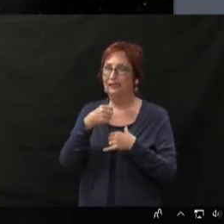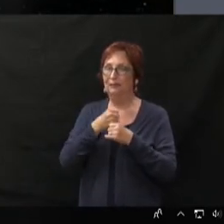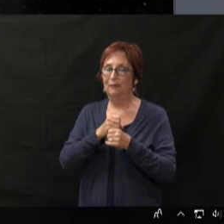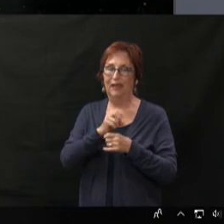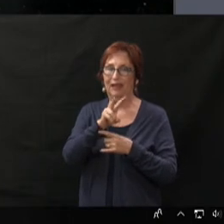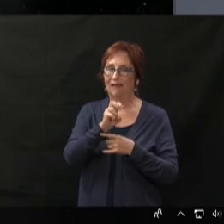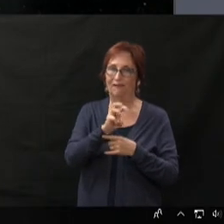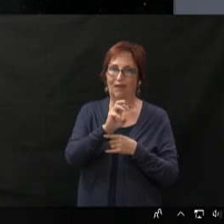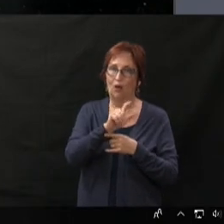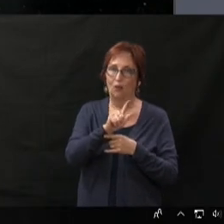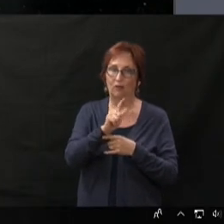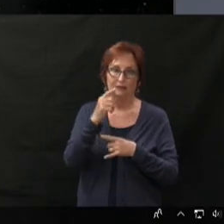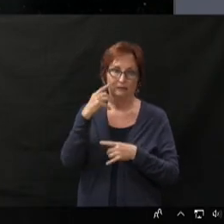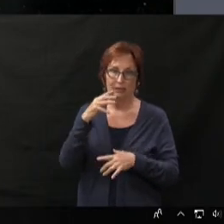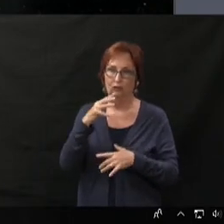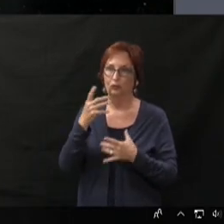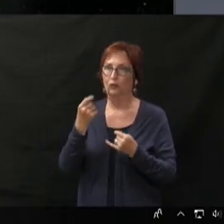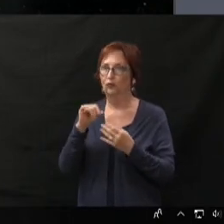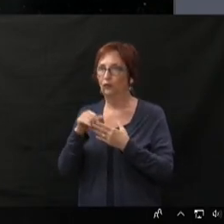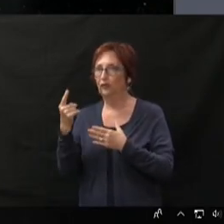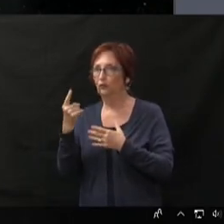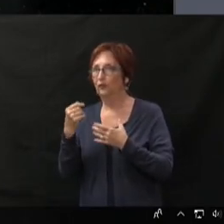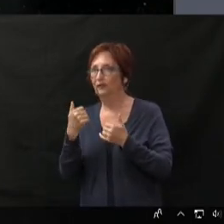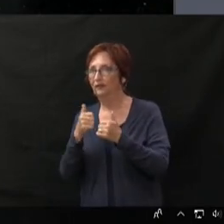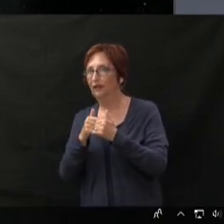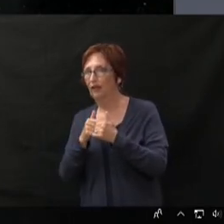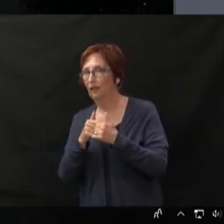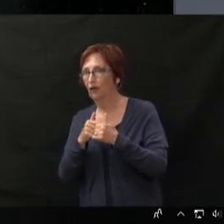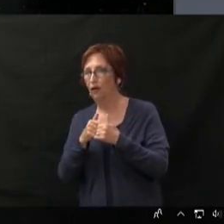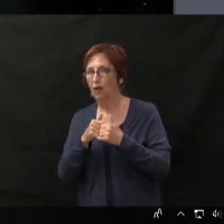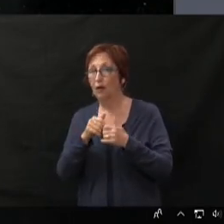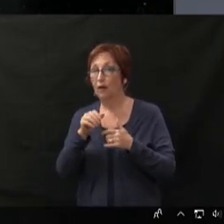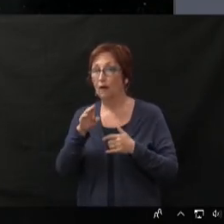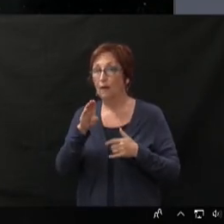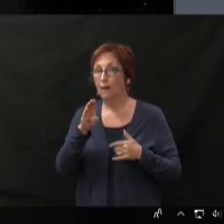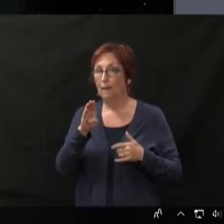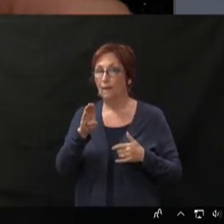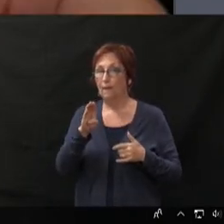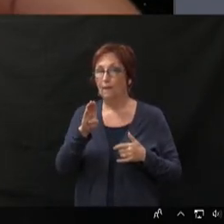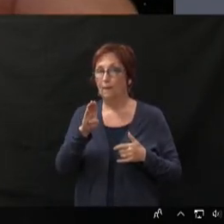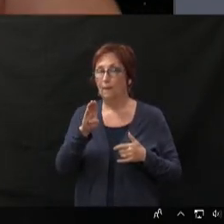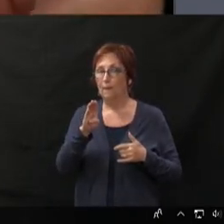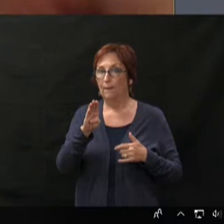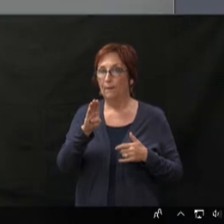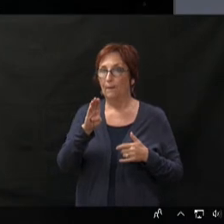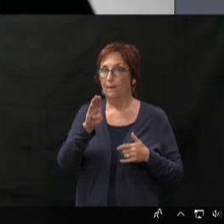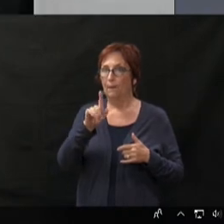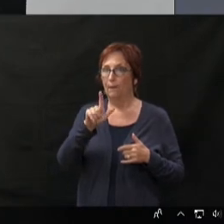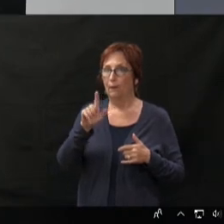So let's do this one together. It's bull. Can everybody say that? Bull.